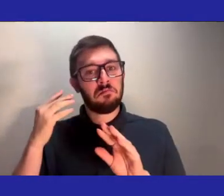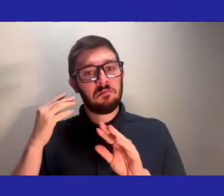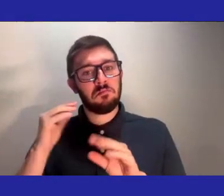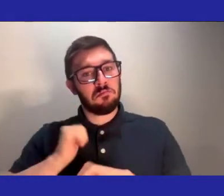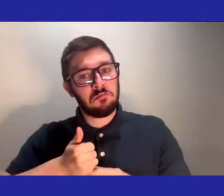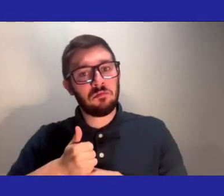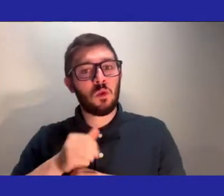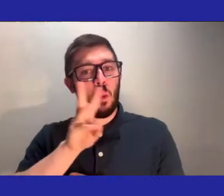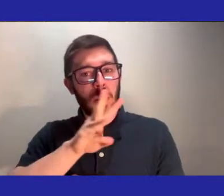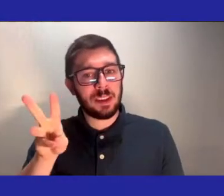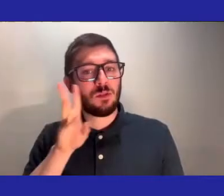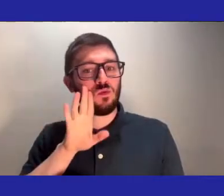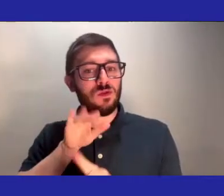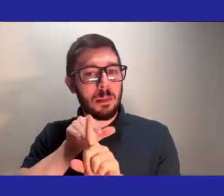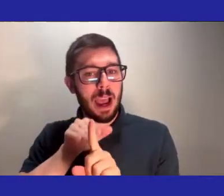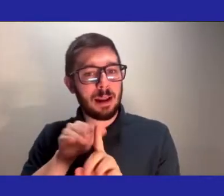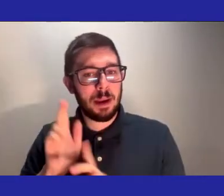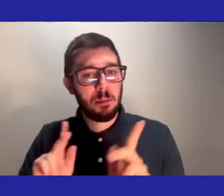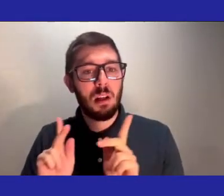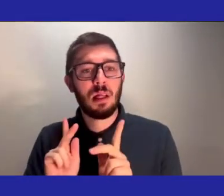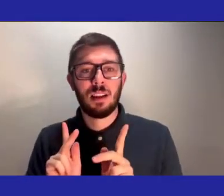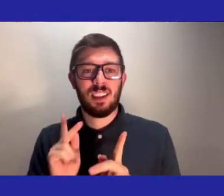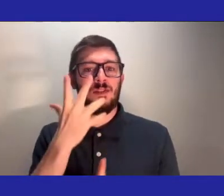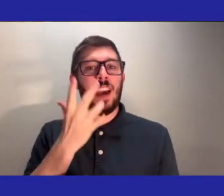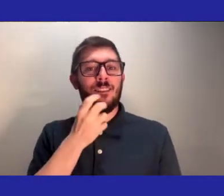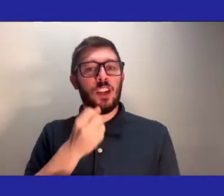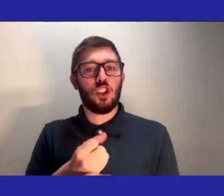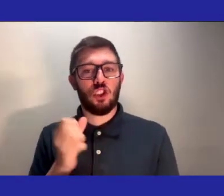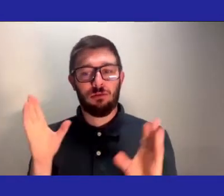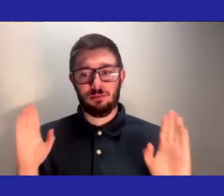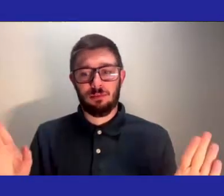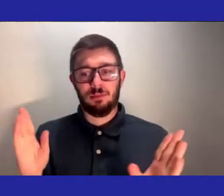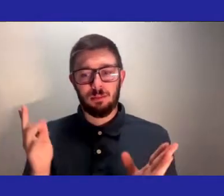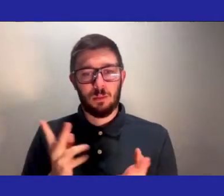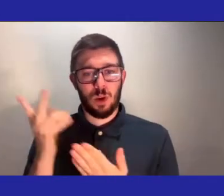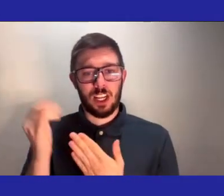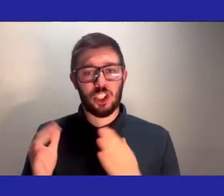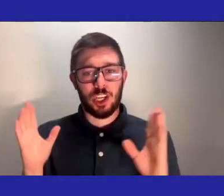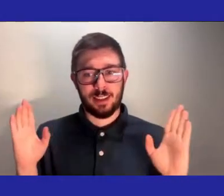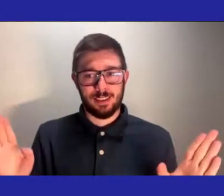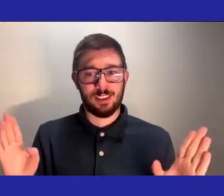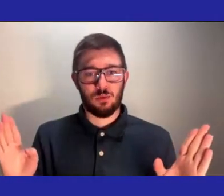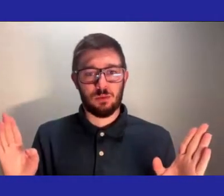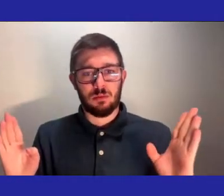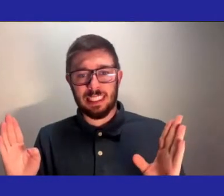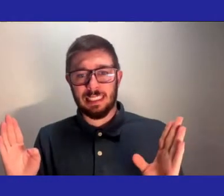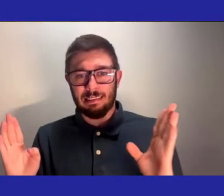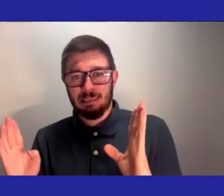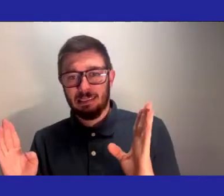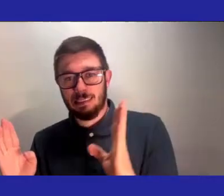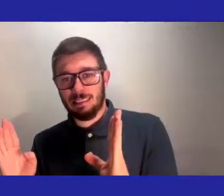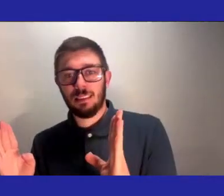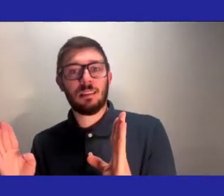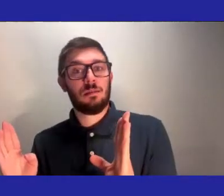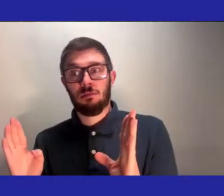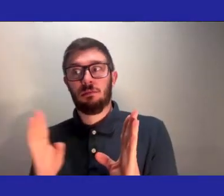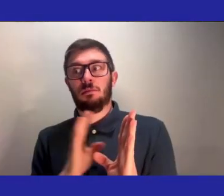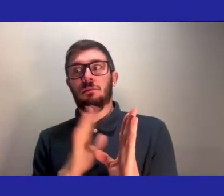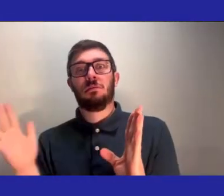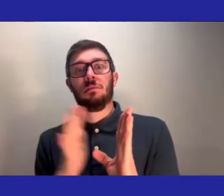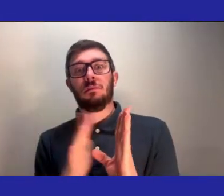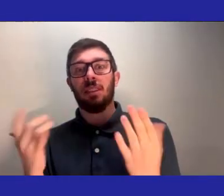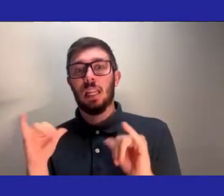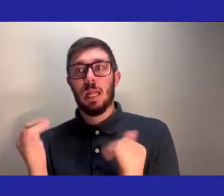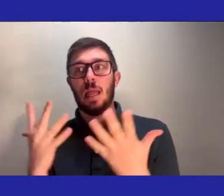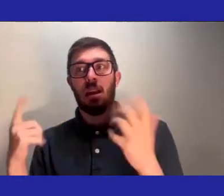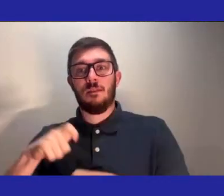can see it's a 5-year project on the very bottom. We're only just a few quarters in, but we're making good progress. We